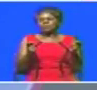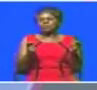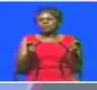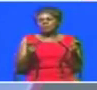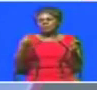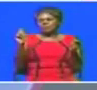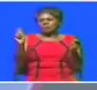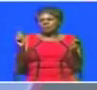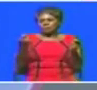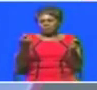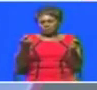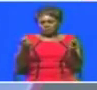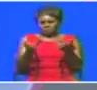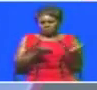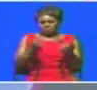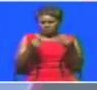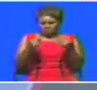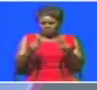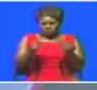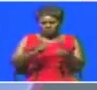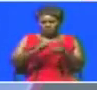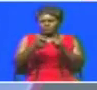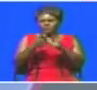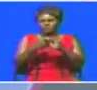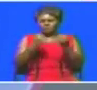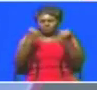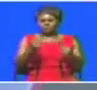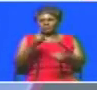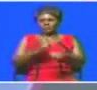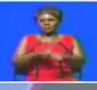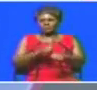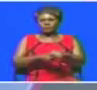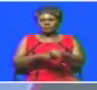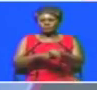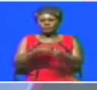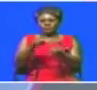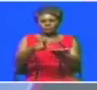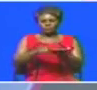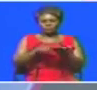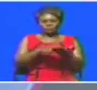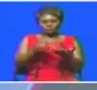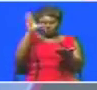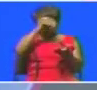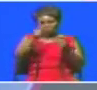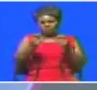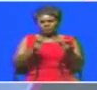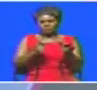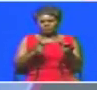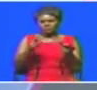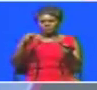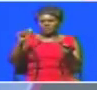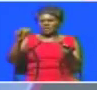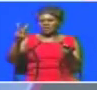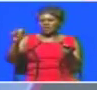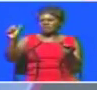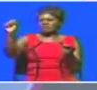So as Kenya's retail sector struggles to turn around from hard times brought about by debts and mismanagement, Naivas supermarket is seeking to